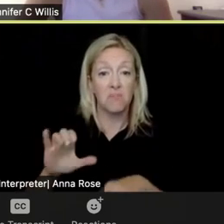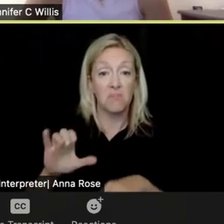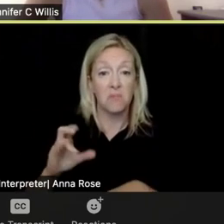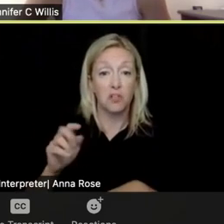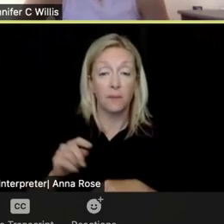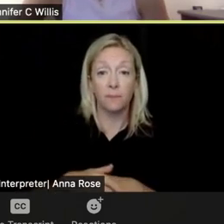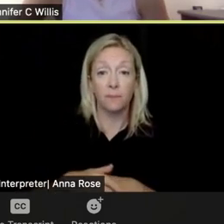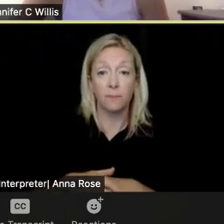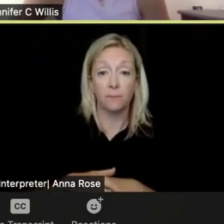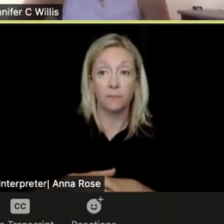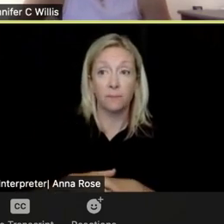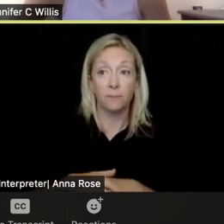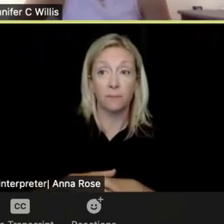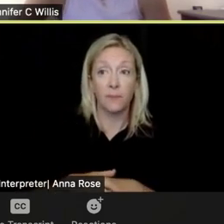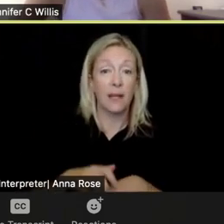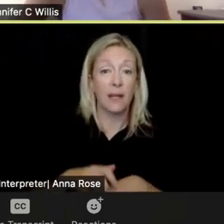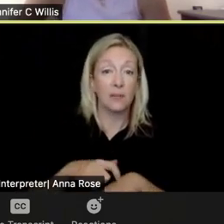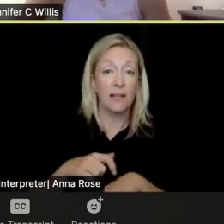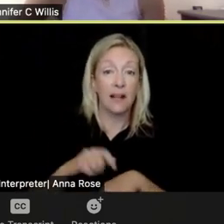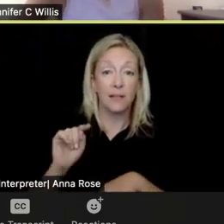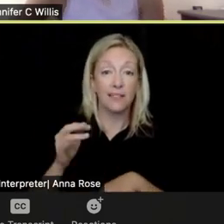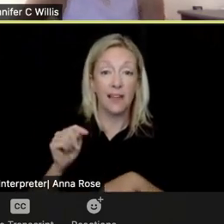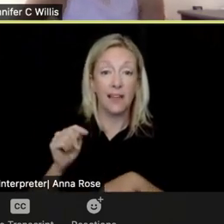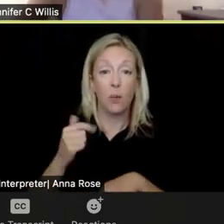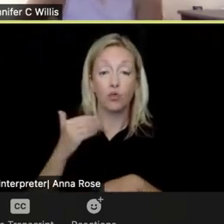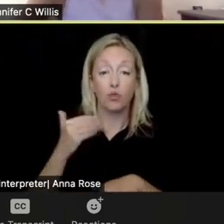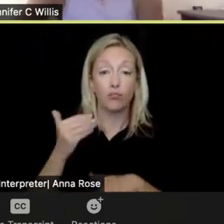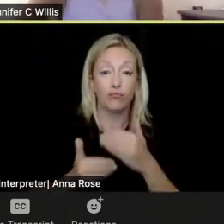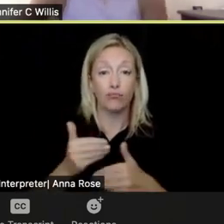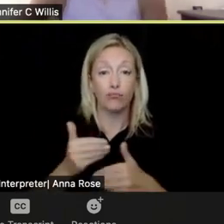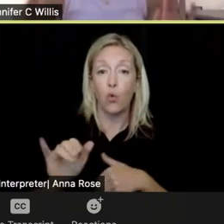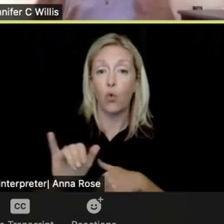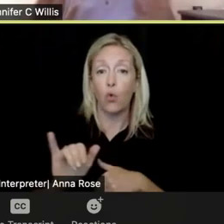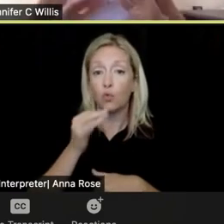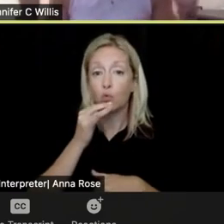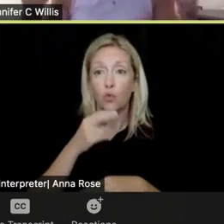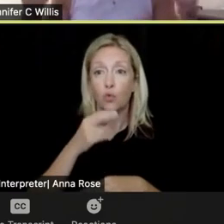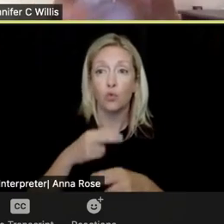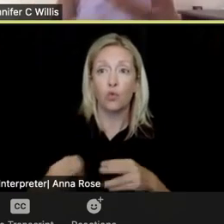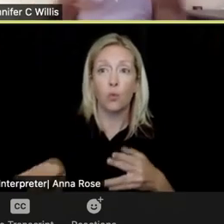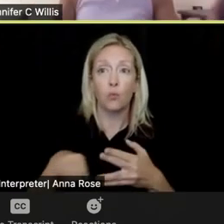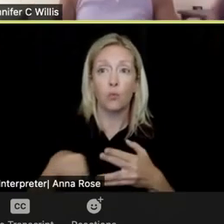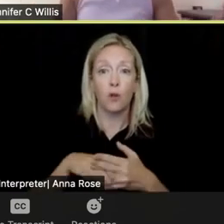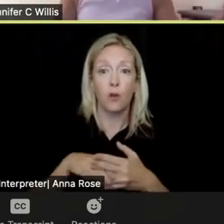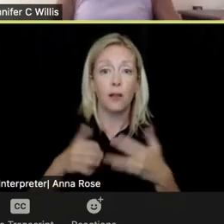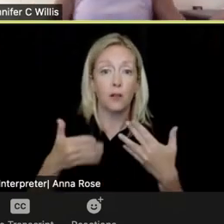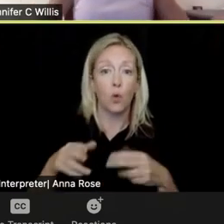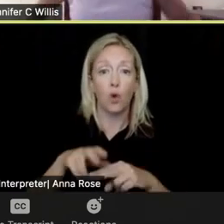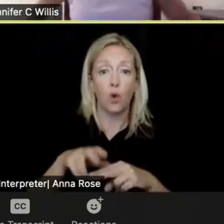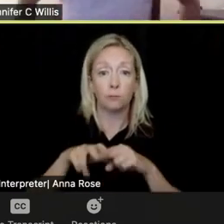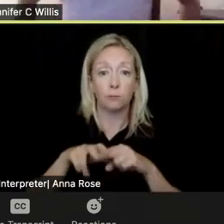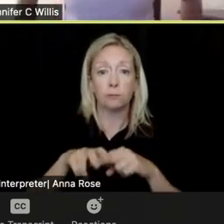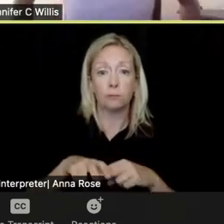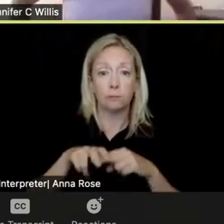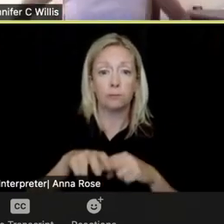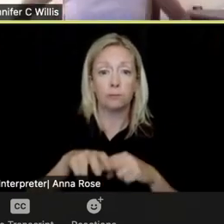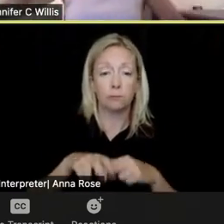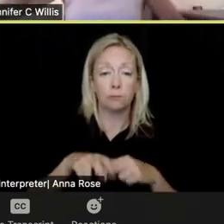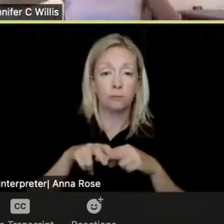And I'm going to kind of keep going for the sake of time because I want us to also be able to take a short break, since I know sitting is like the new smoking now for everybody,